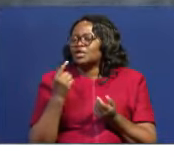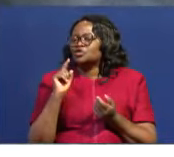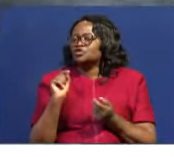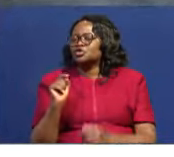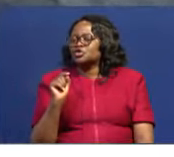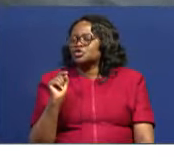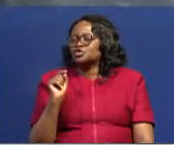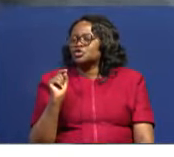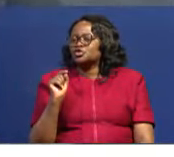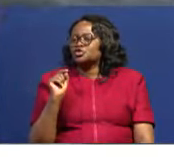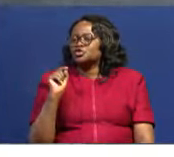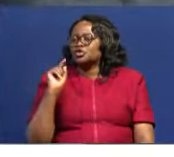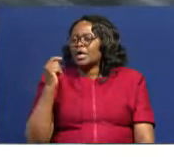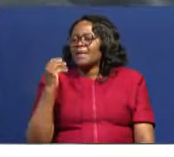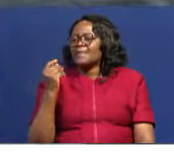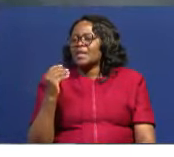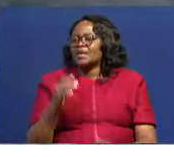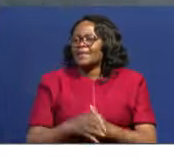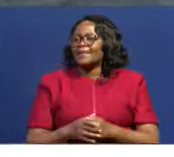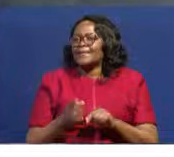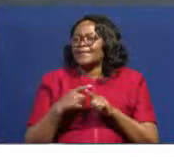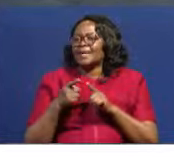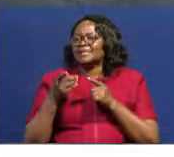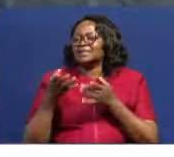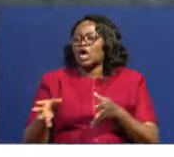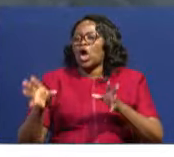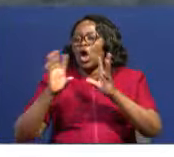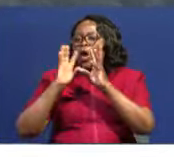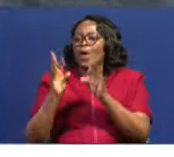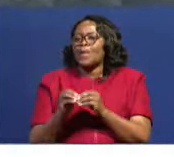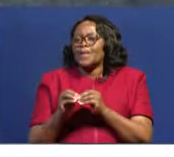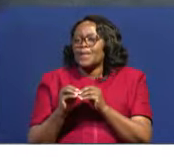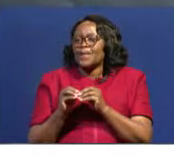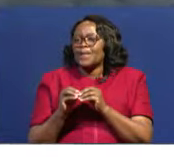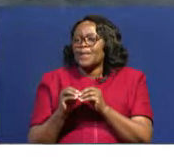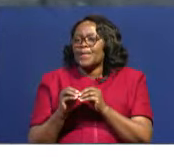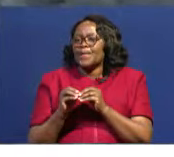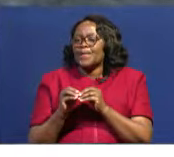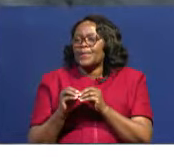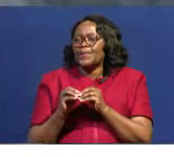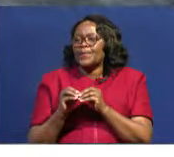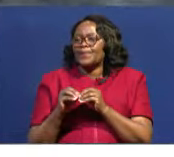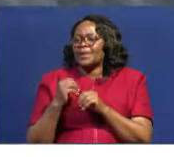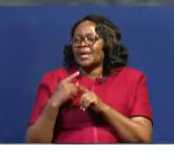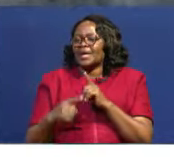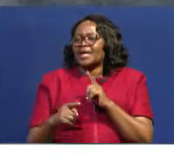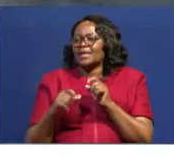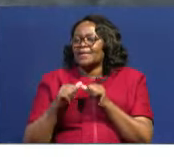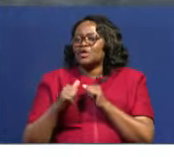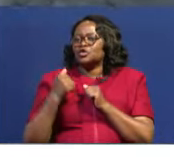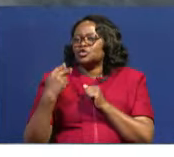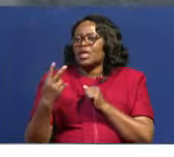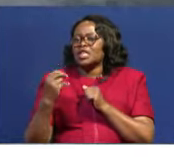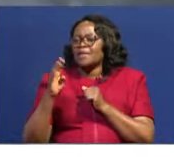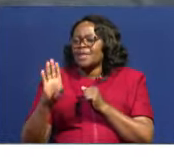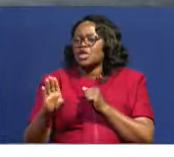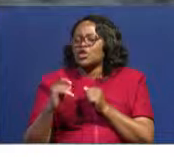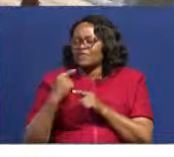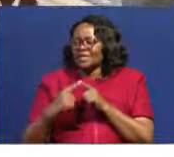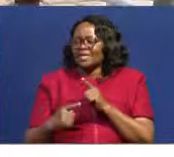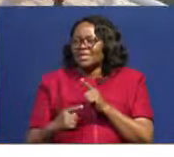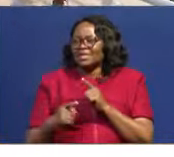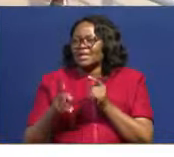trillion Kenya shillings. But our current budget per year is around 20 billion per year.